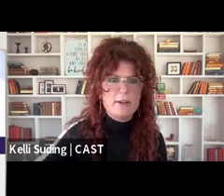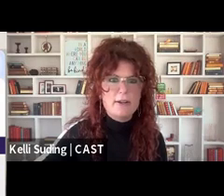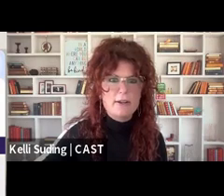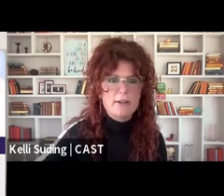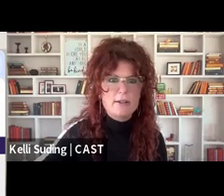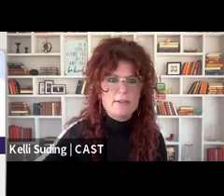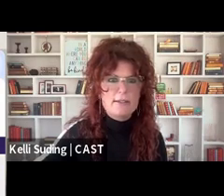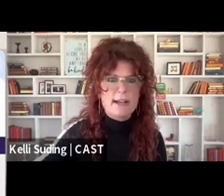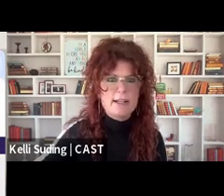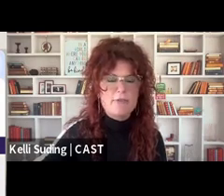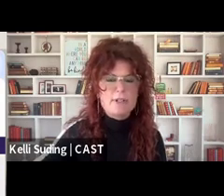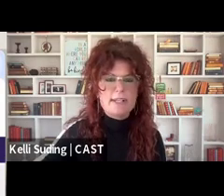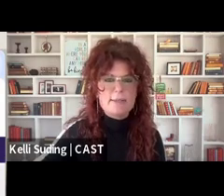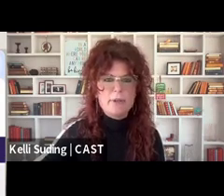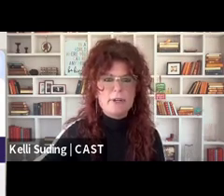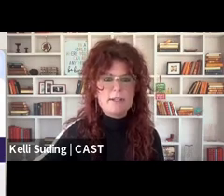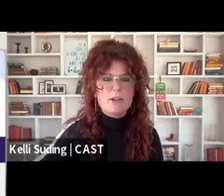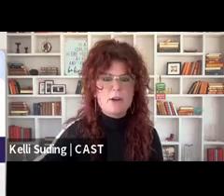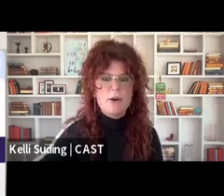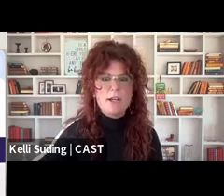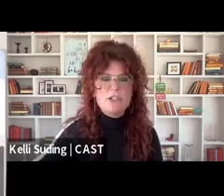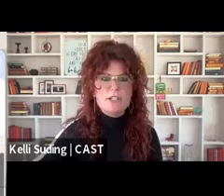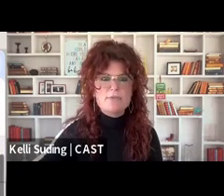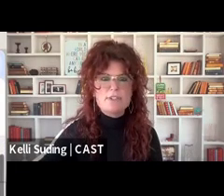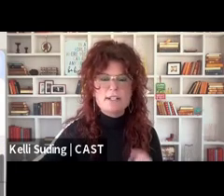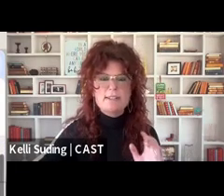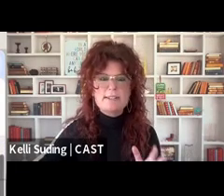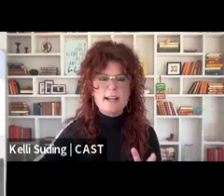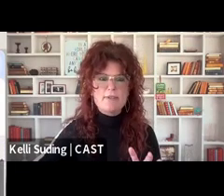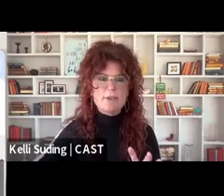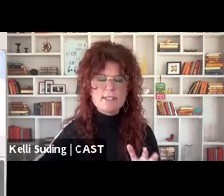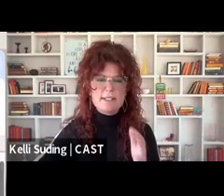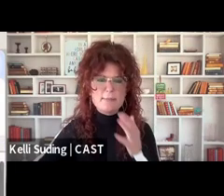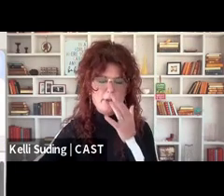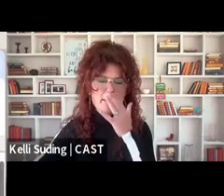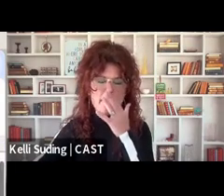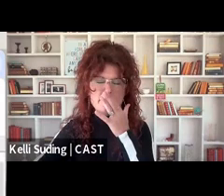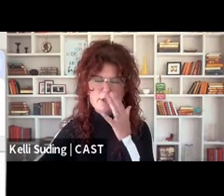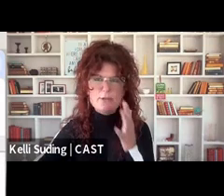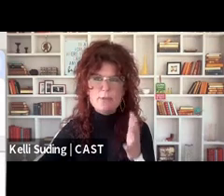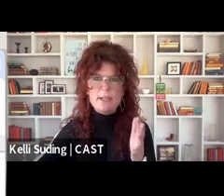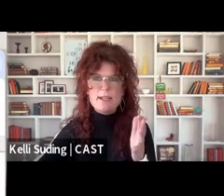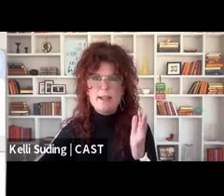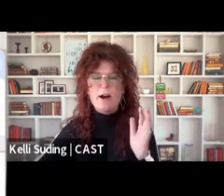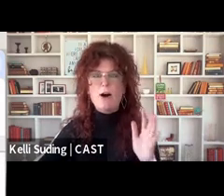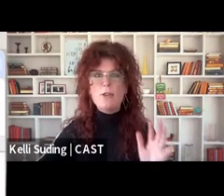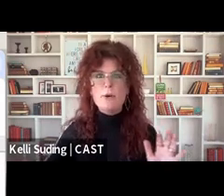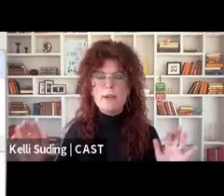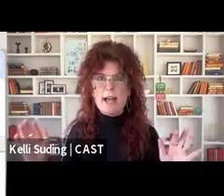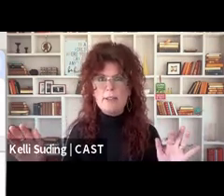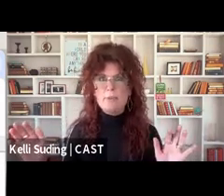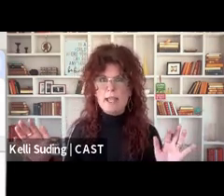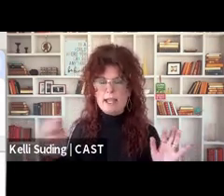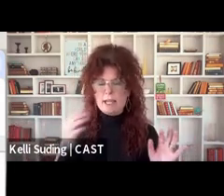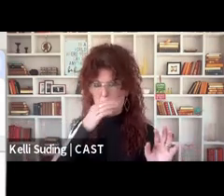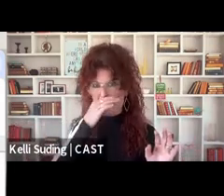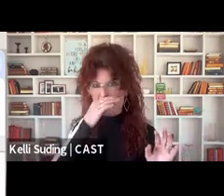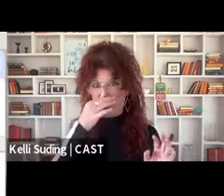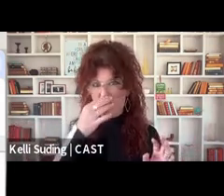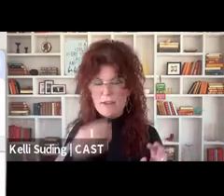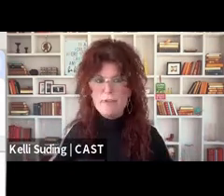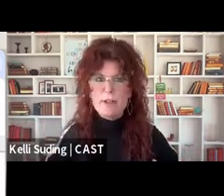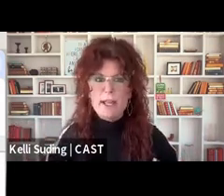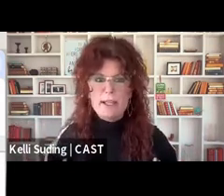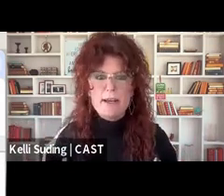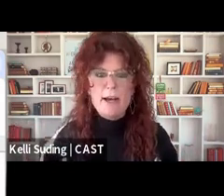here. Designing for accessibility. So just designing for accessibility in mind. So this would be, although now that we hang up on